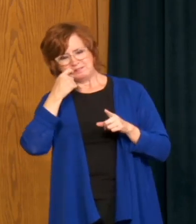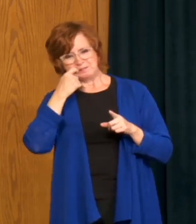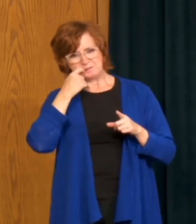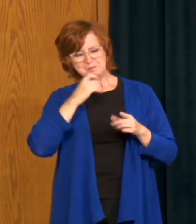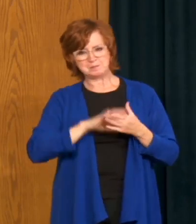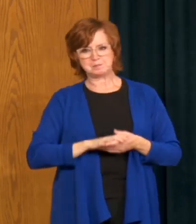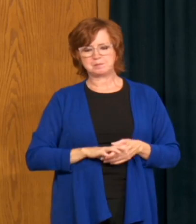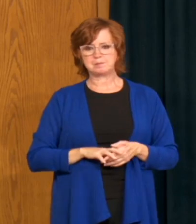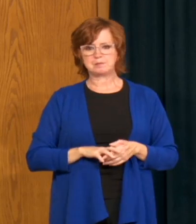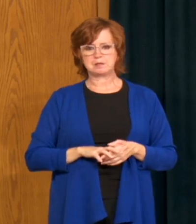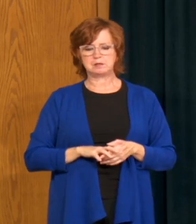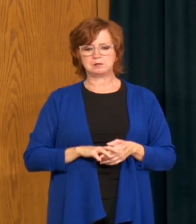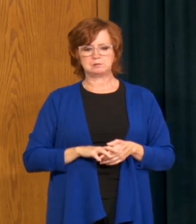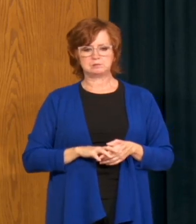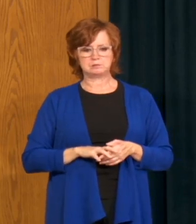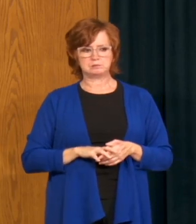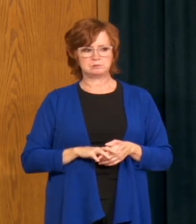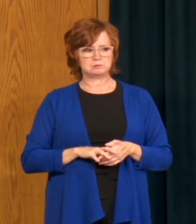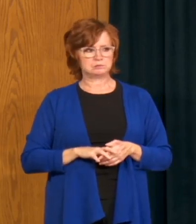with